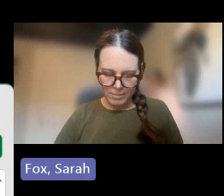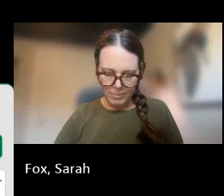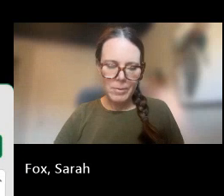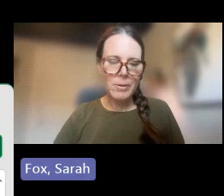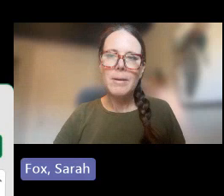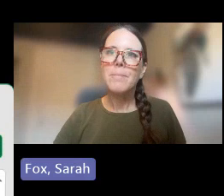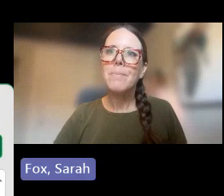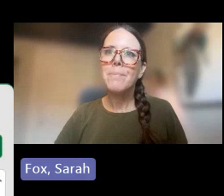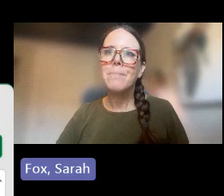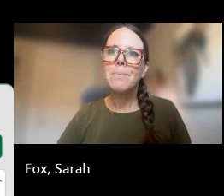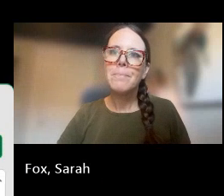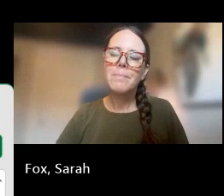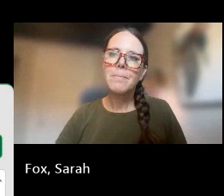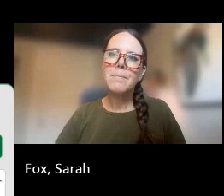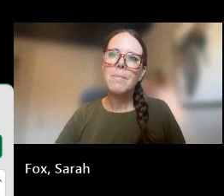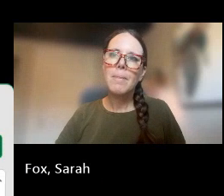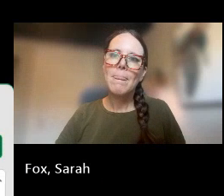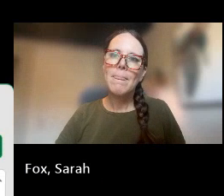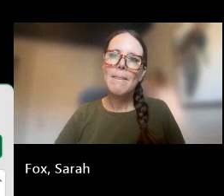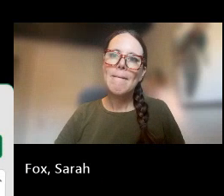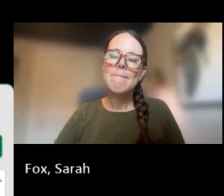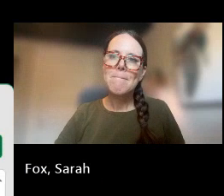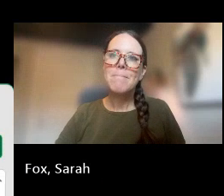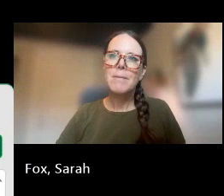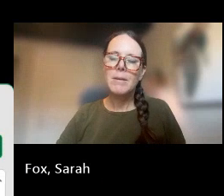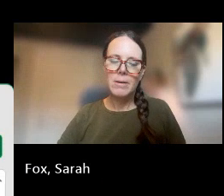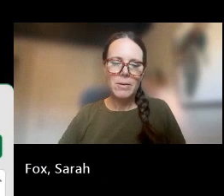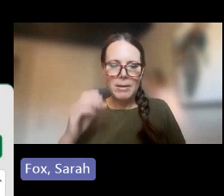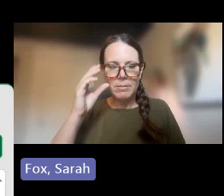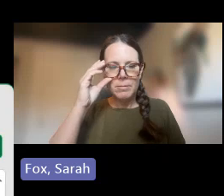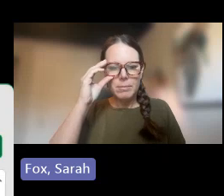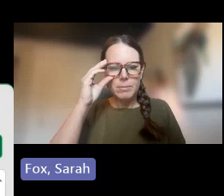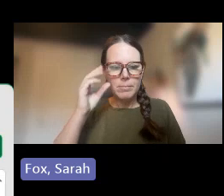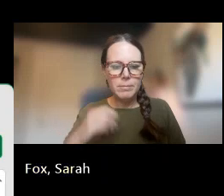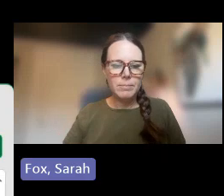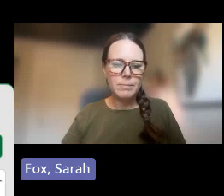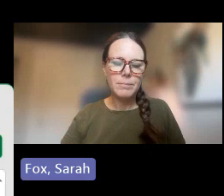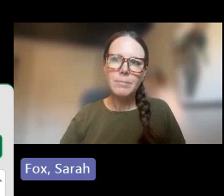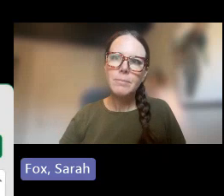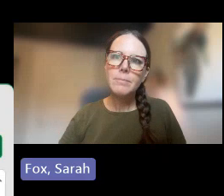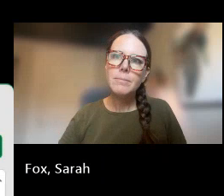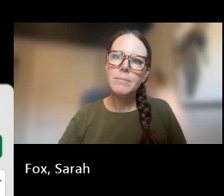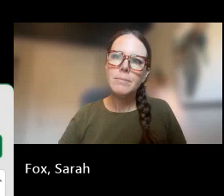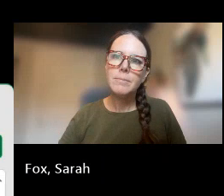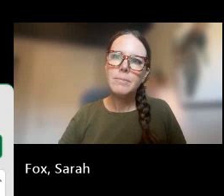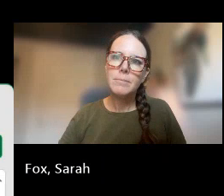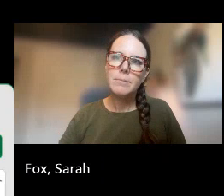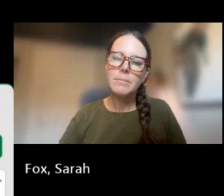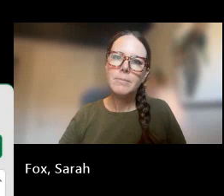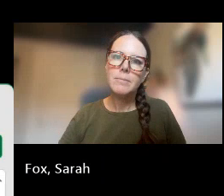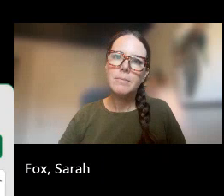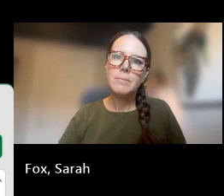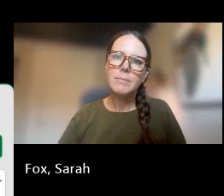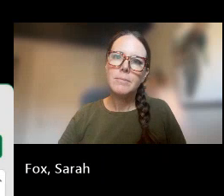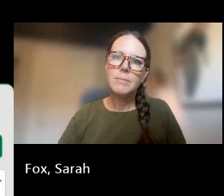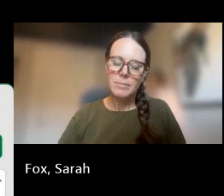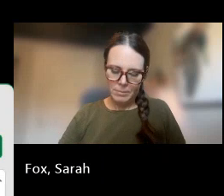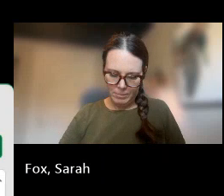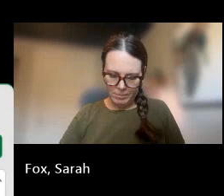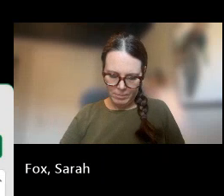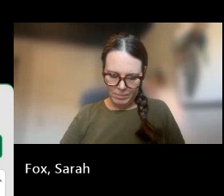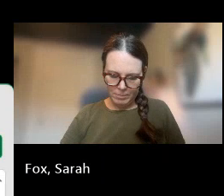Christie. Okay. And then we'll go to Janet online. Sorry, Janet. Okay. I agree with the timeframes. I believe